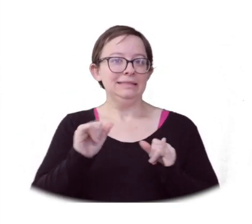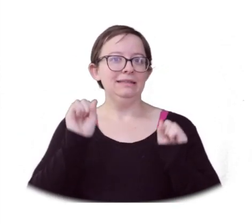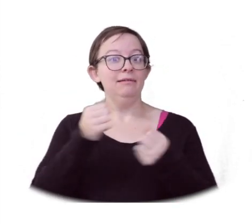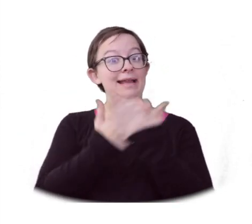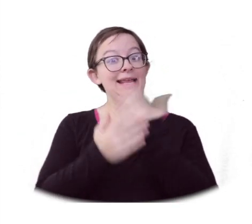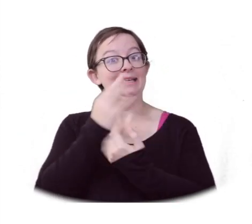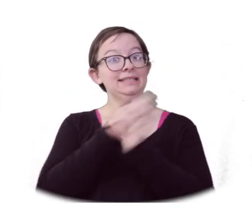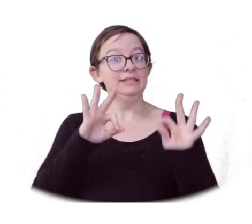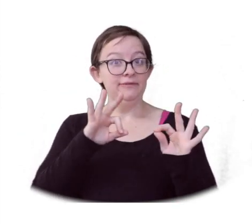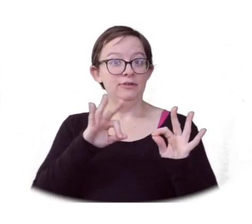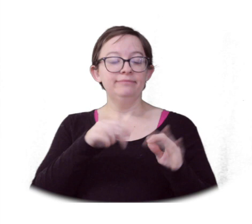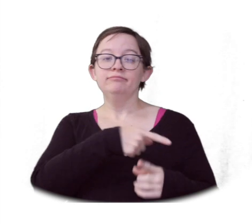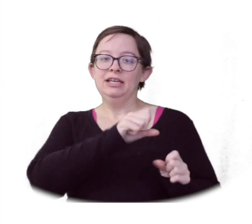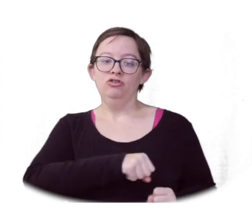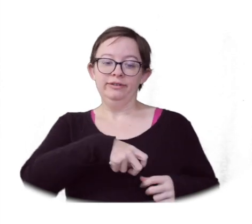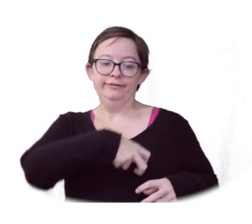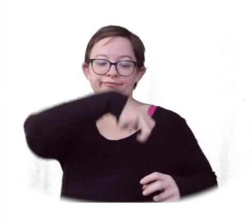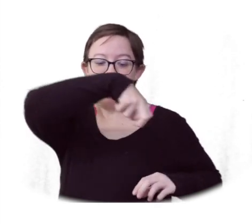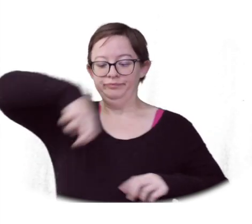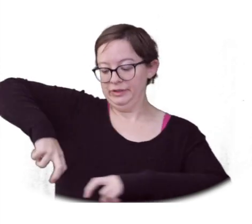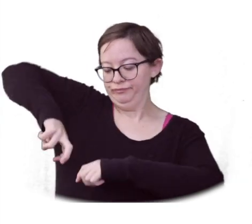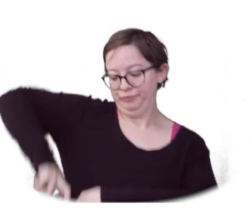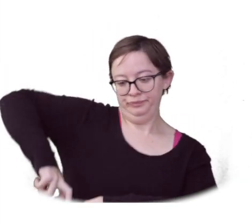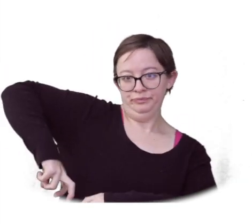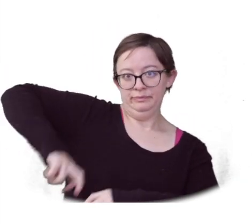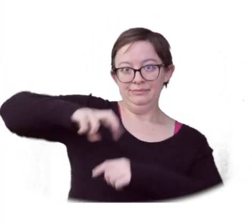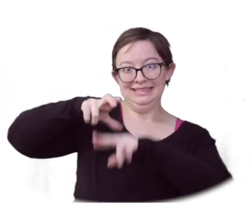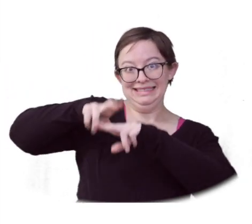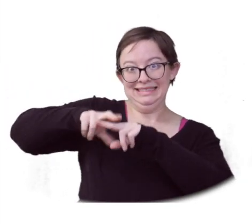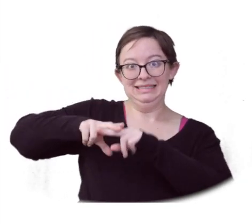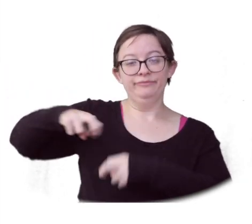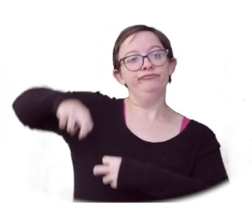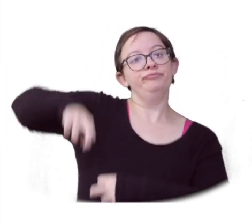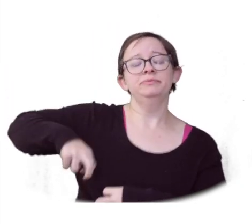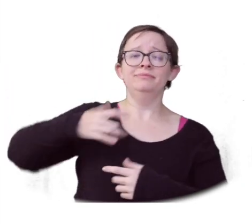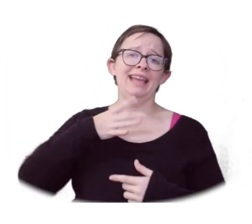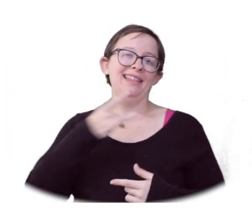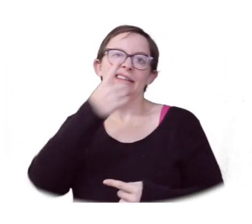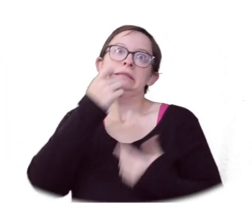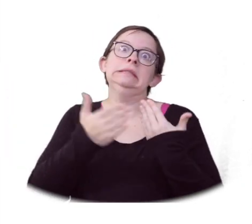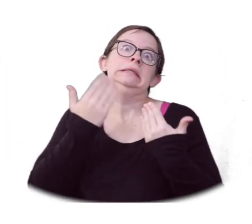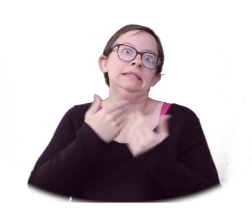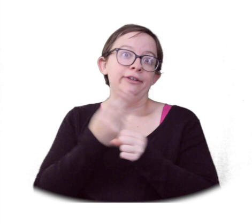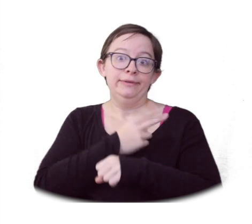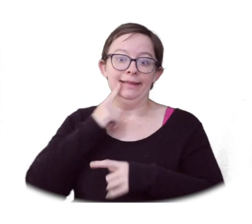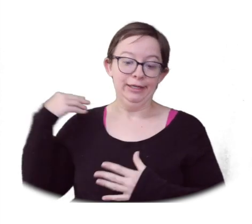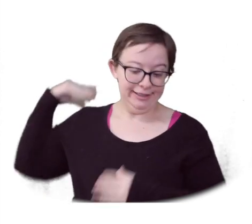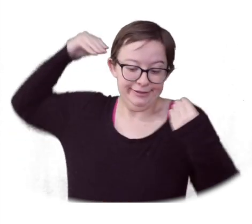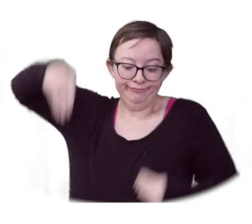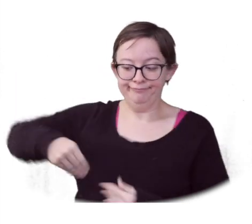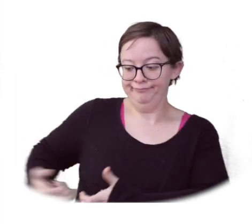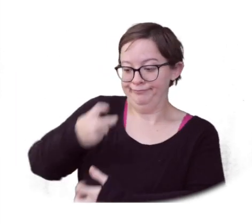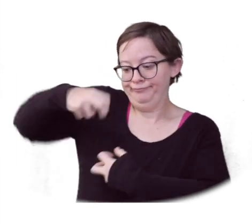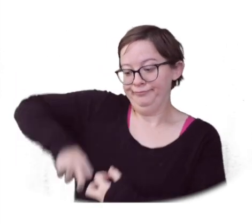I was still able to be hands-free. He was able to sit, and I really liked the ring sling, so it was really easy to use.